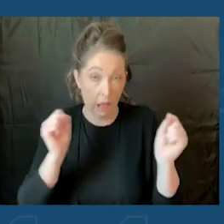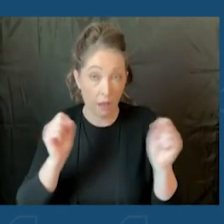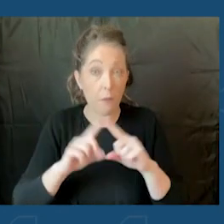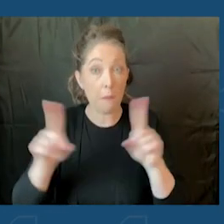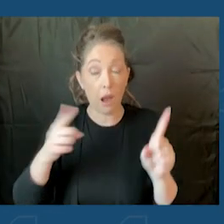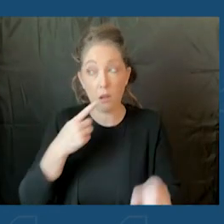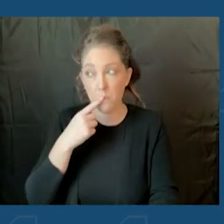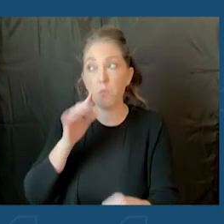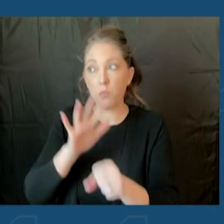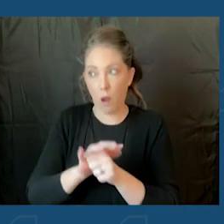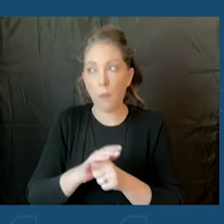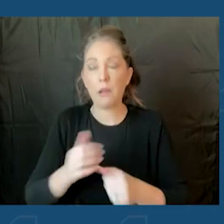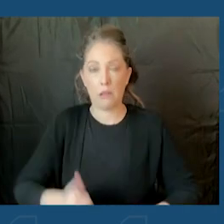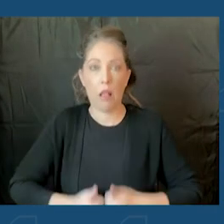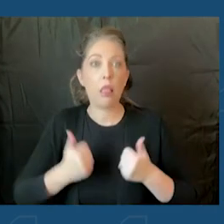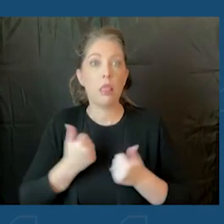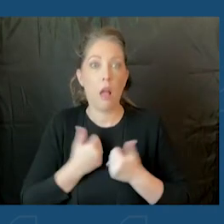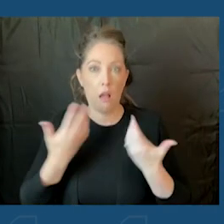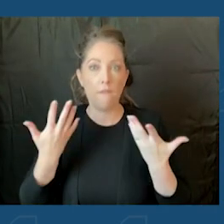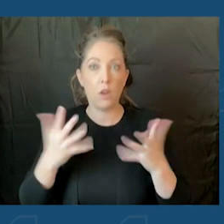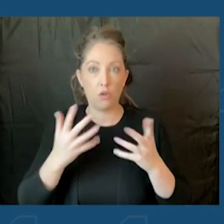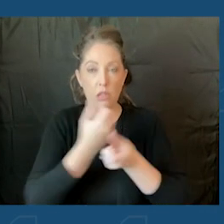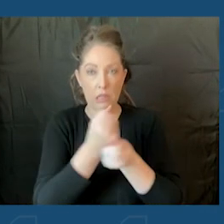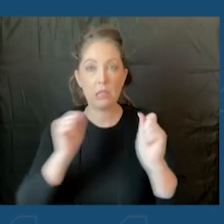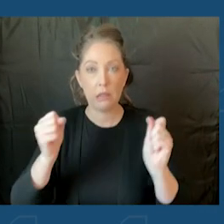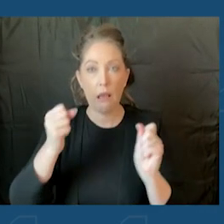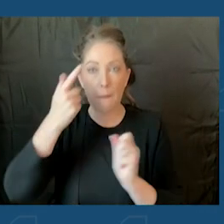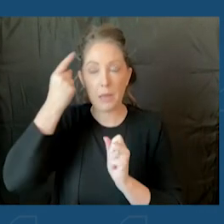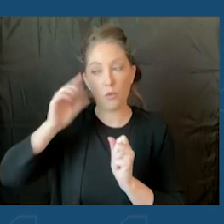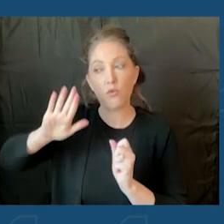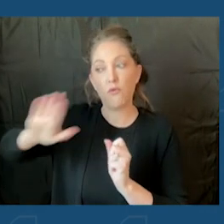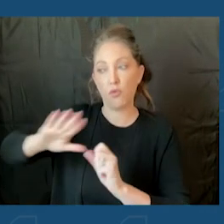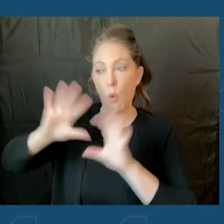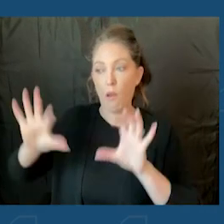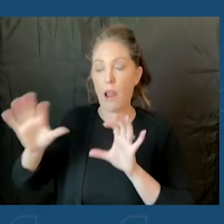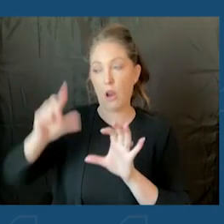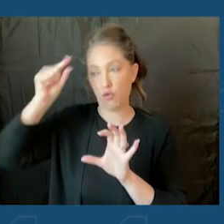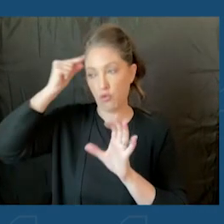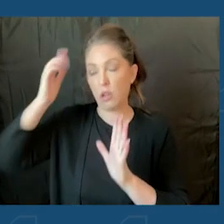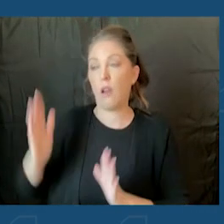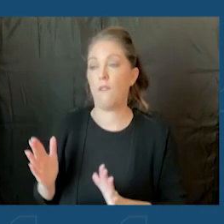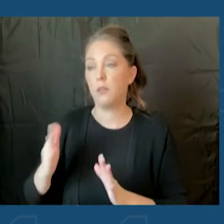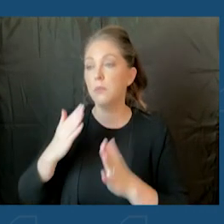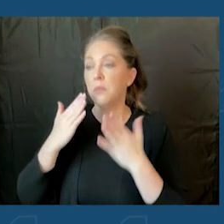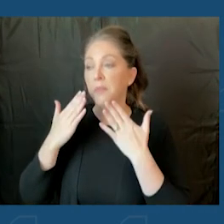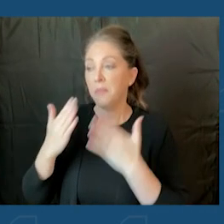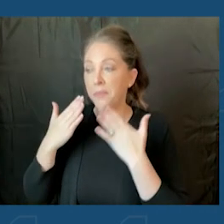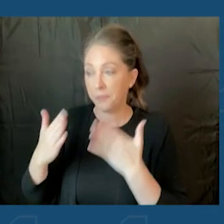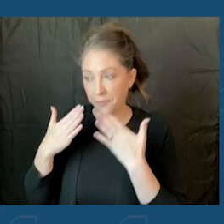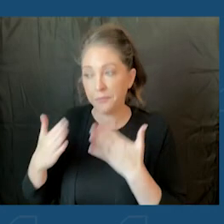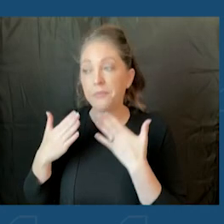been saved because of what you have done, Governor Hochul. And we are so grateful to you for that.